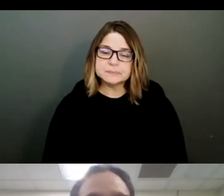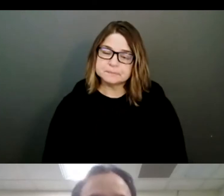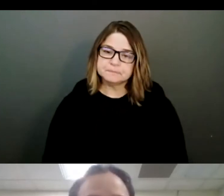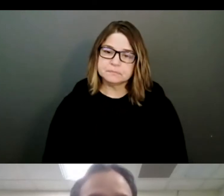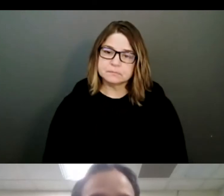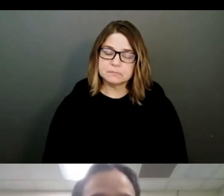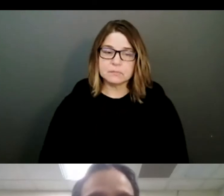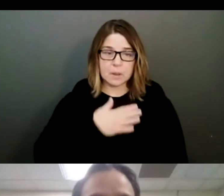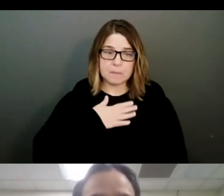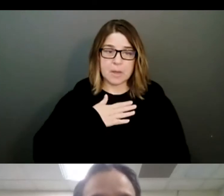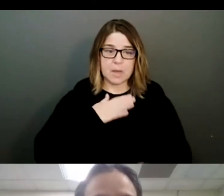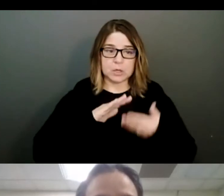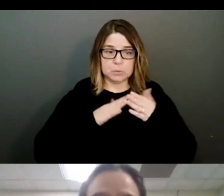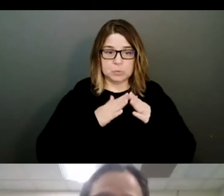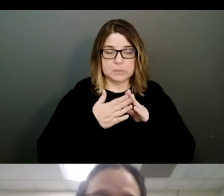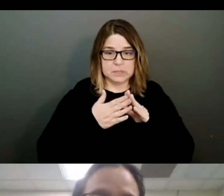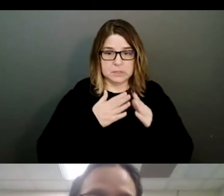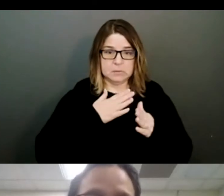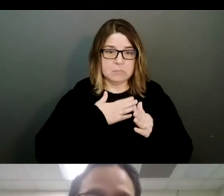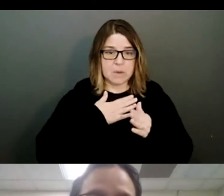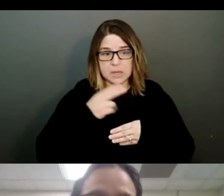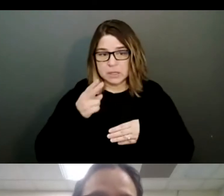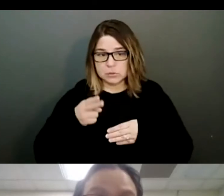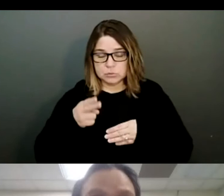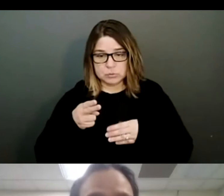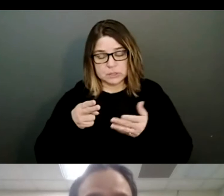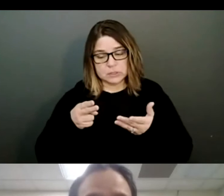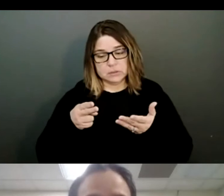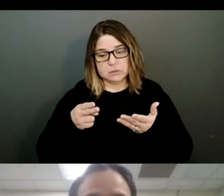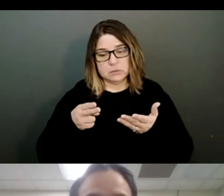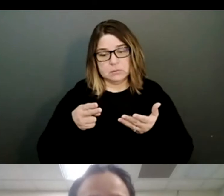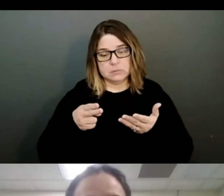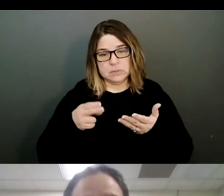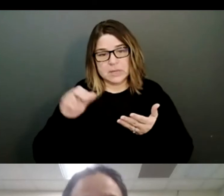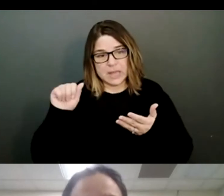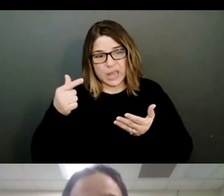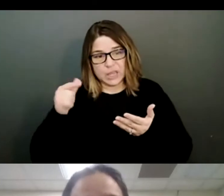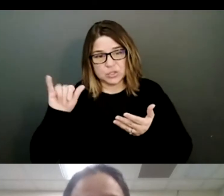my community and historically the aging issue.